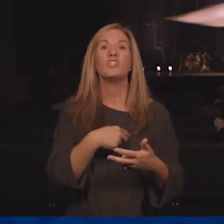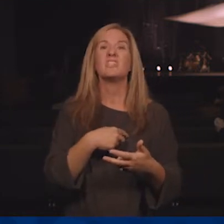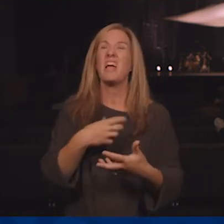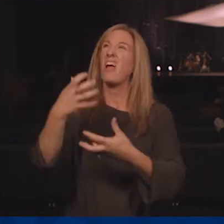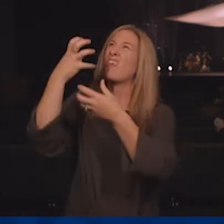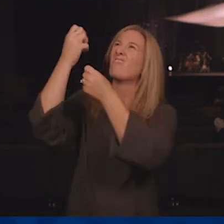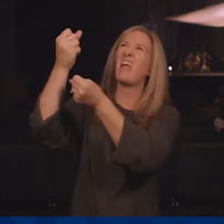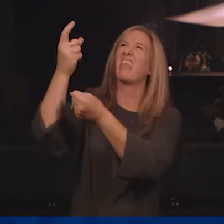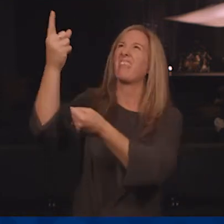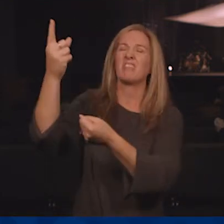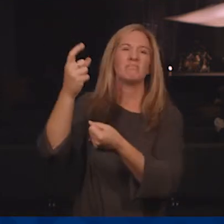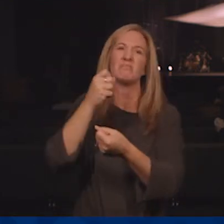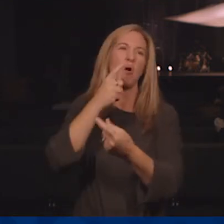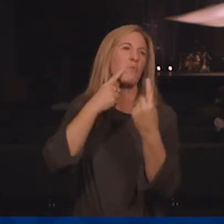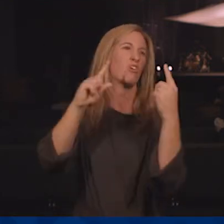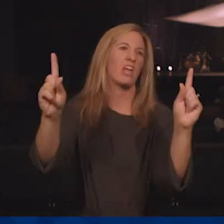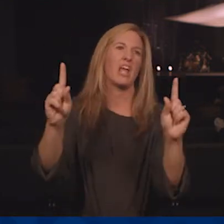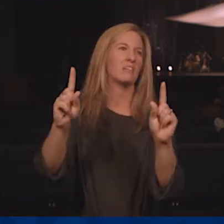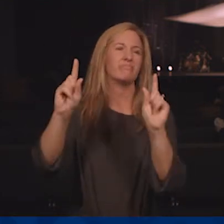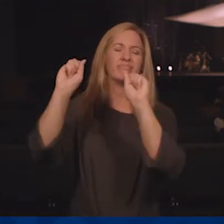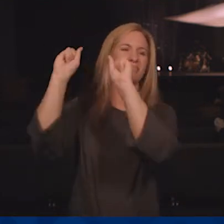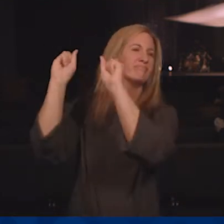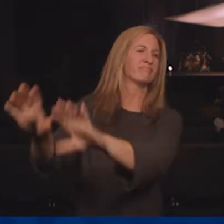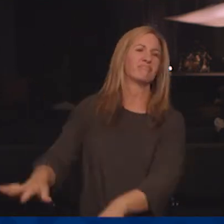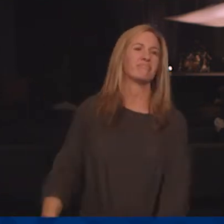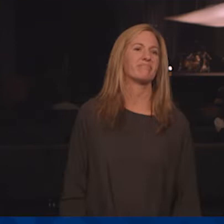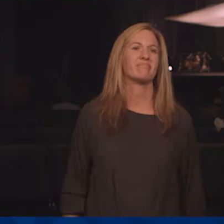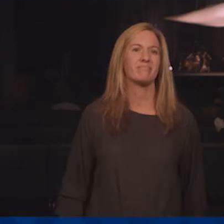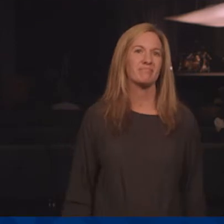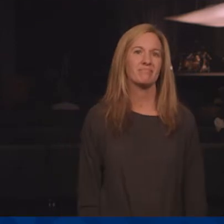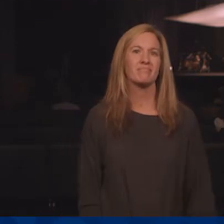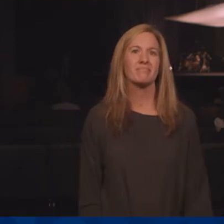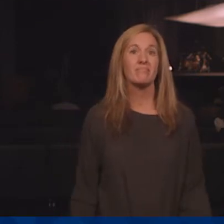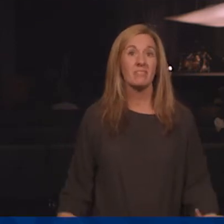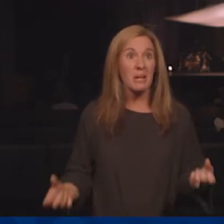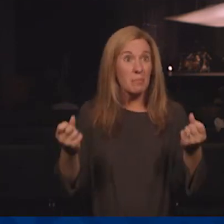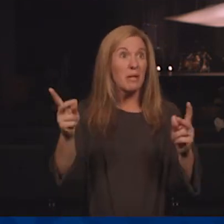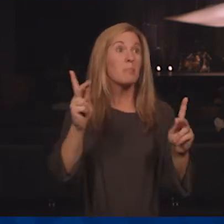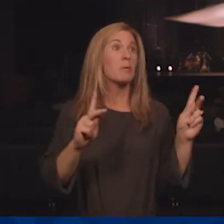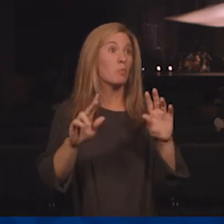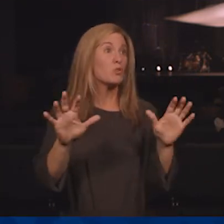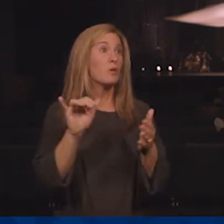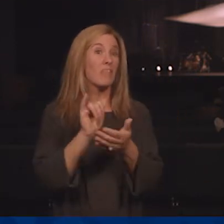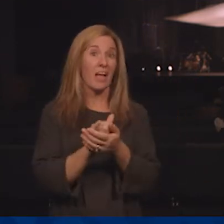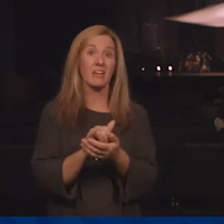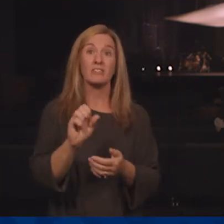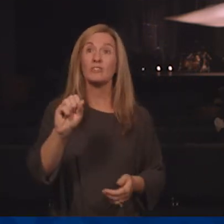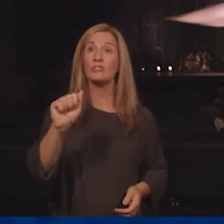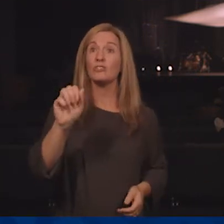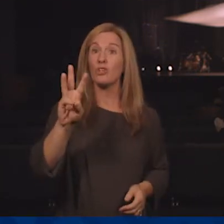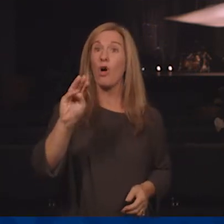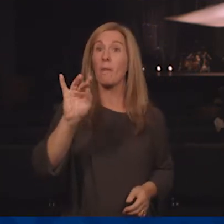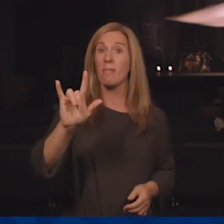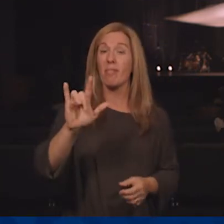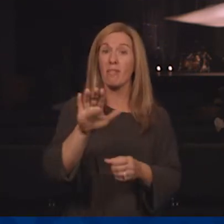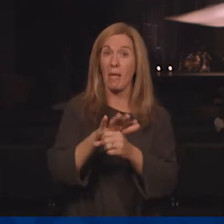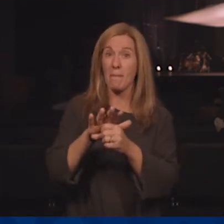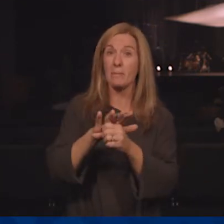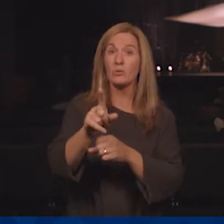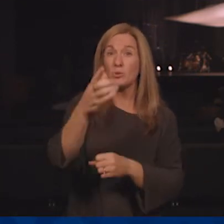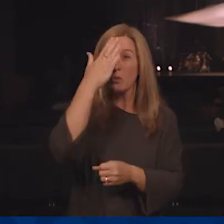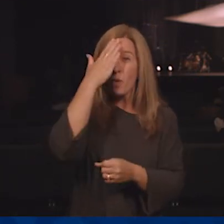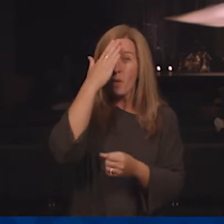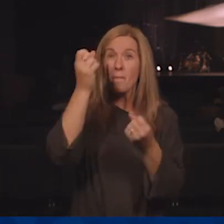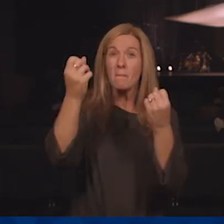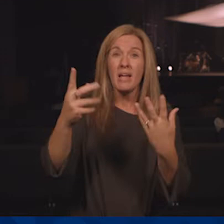faith. And a lot of folks around here are doing that. Some of you at Sawmill Campus, you know so many people, so many of your